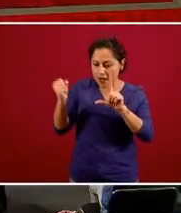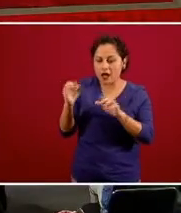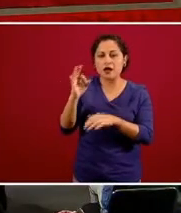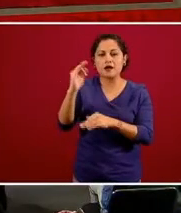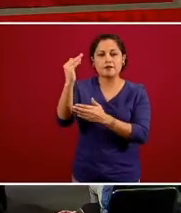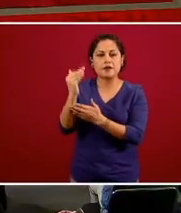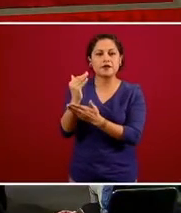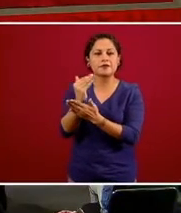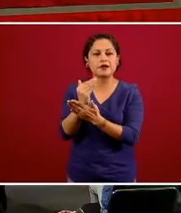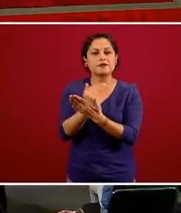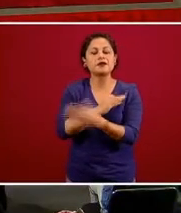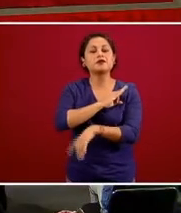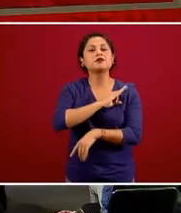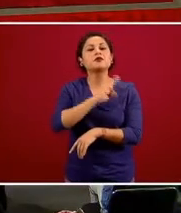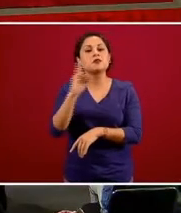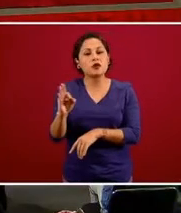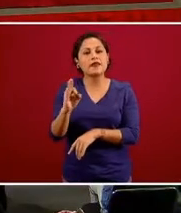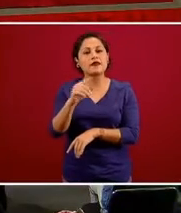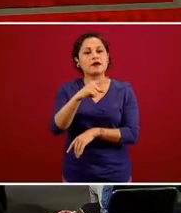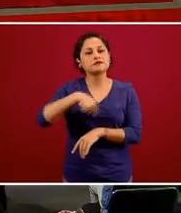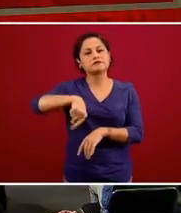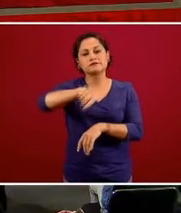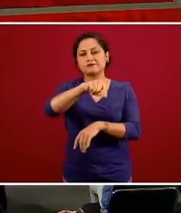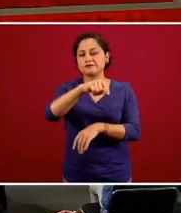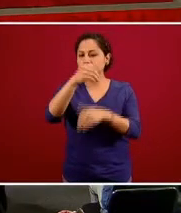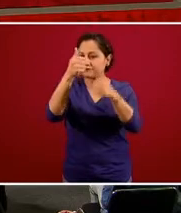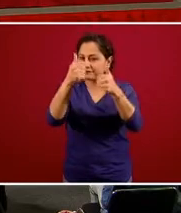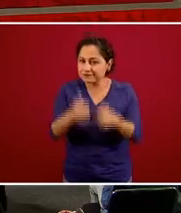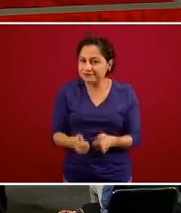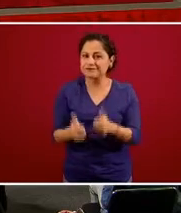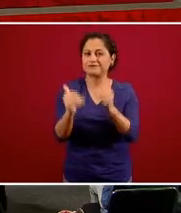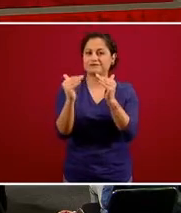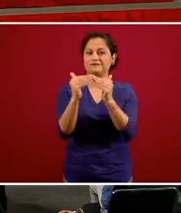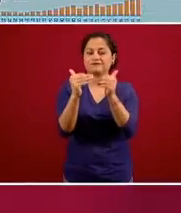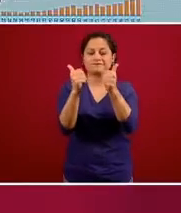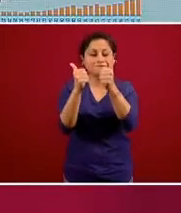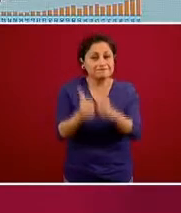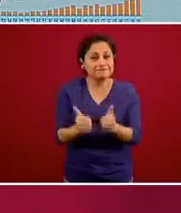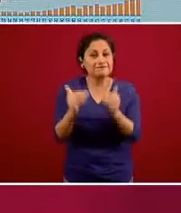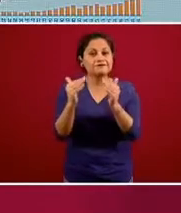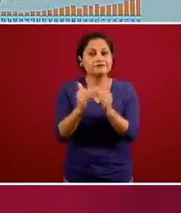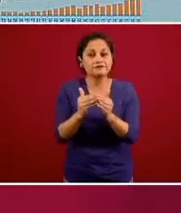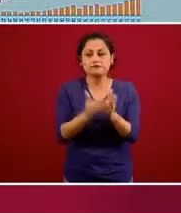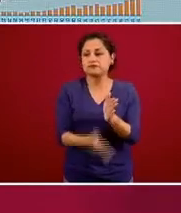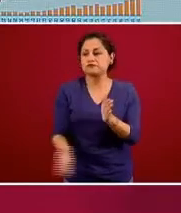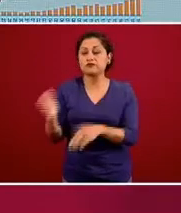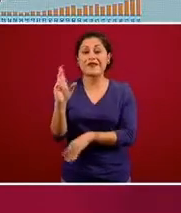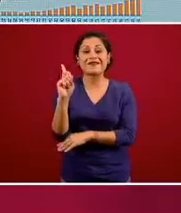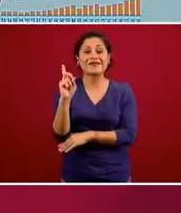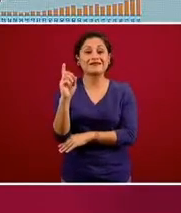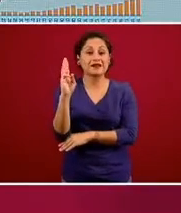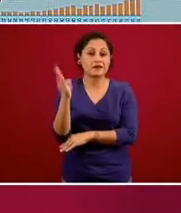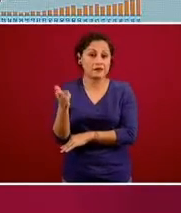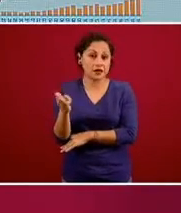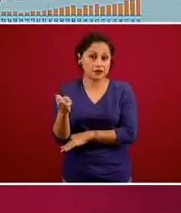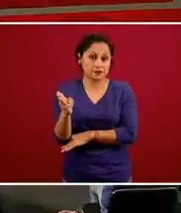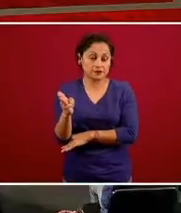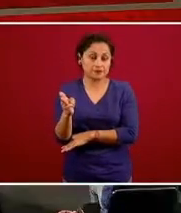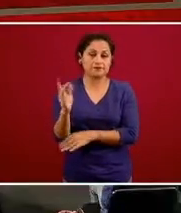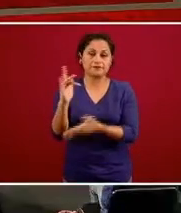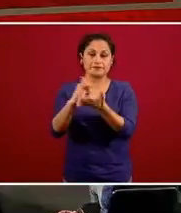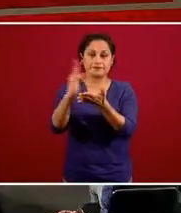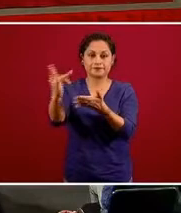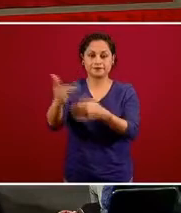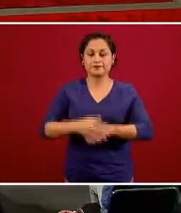The opportunity hasn't been lost yet. The opportunity is still there. Stay at home. Stay at home. Stay at